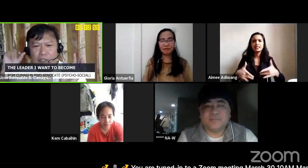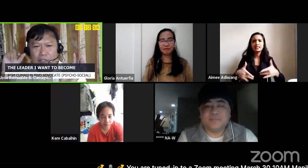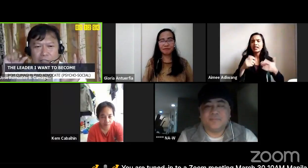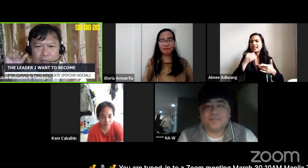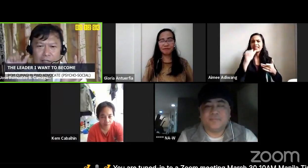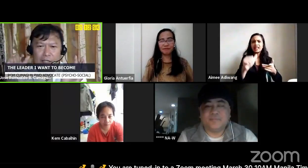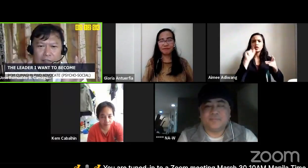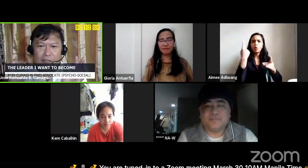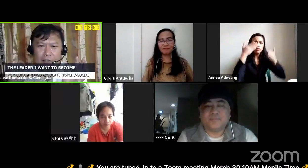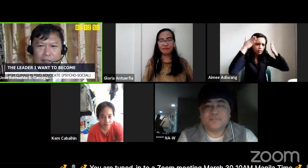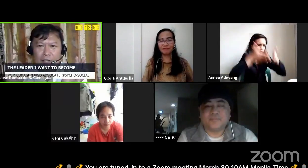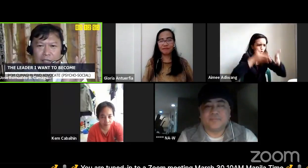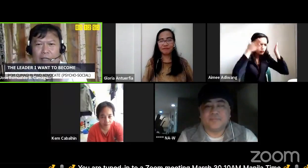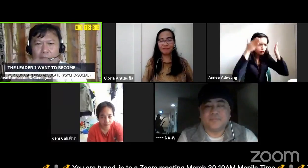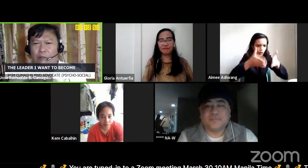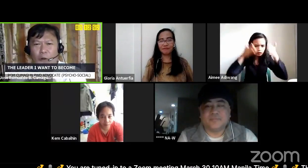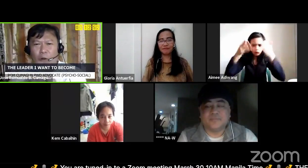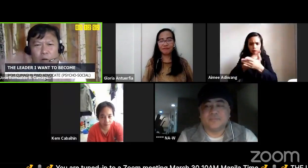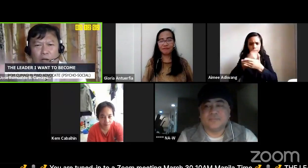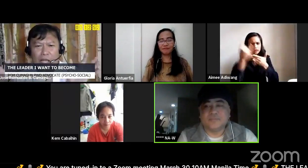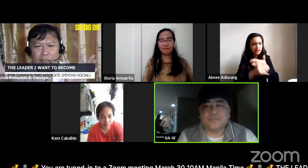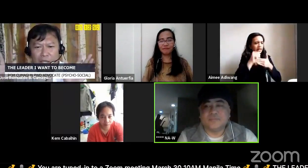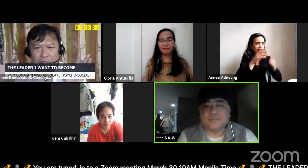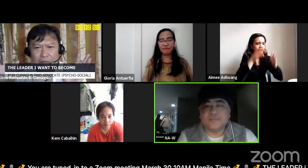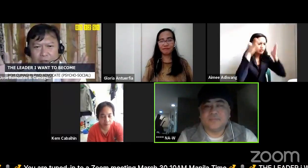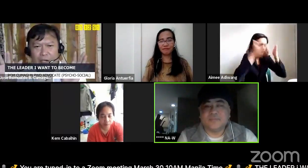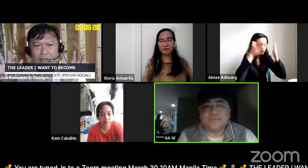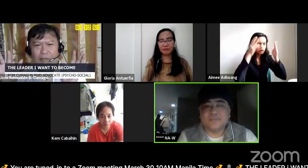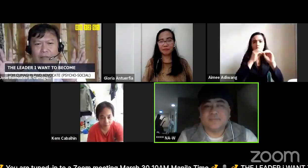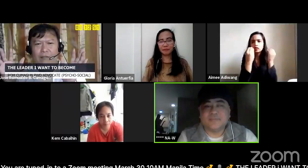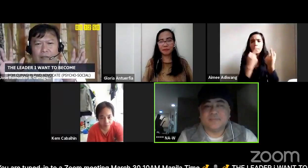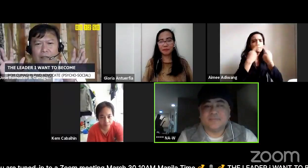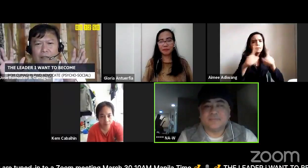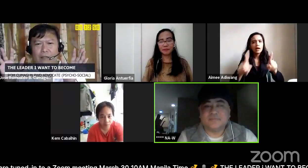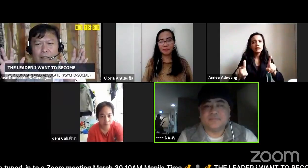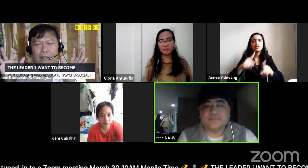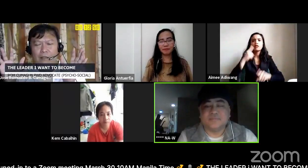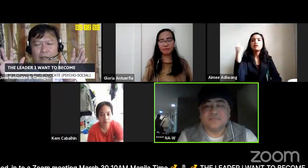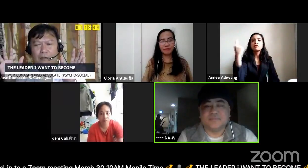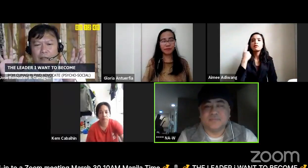project, not just an organization, but all aspects of your life.